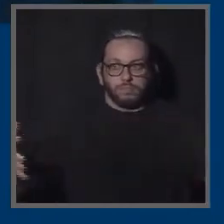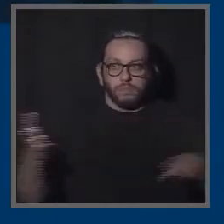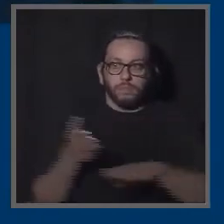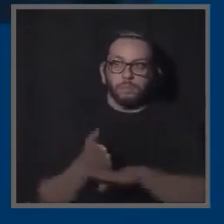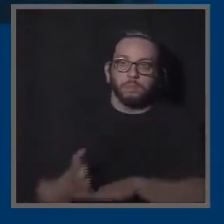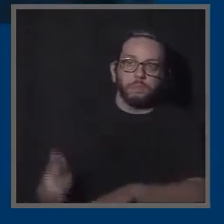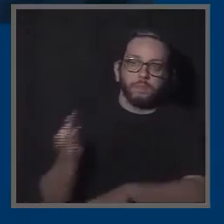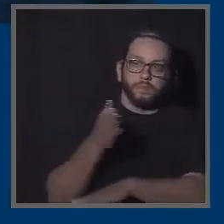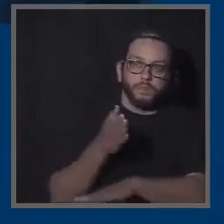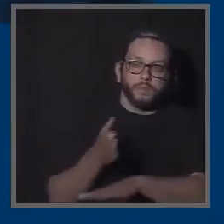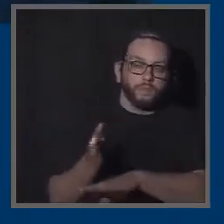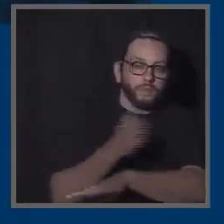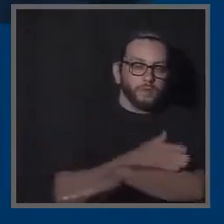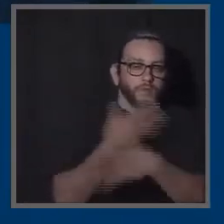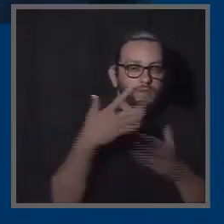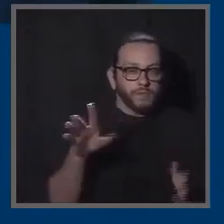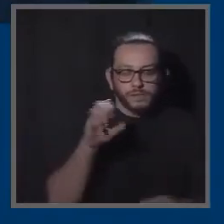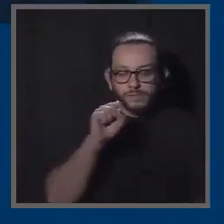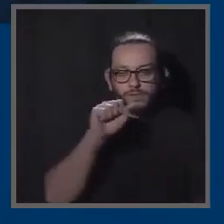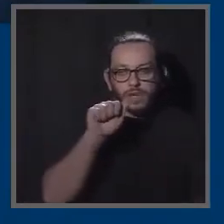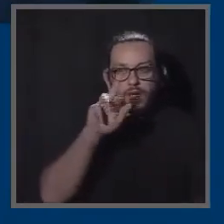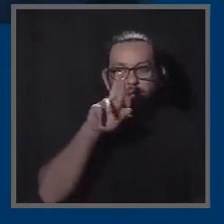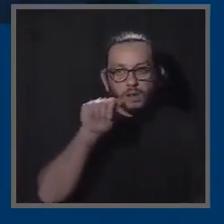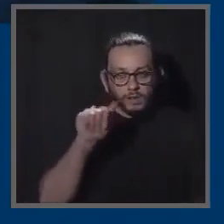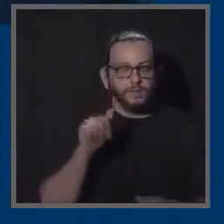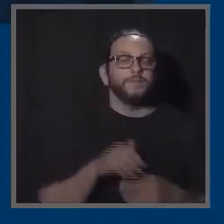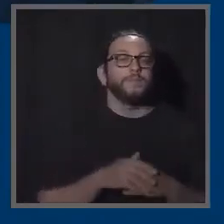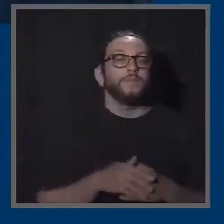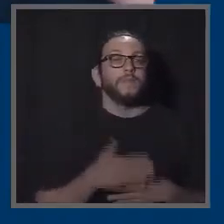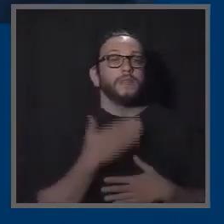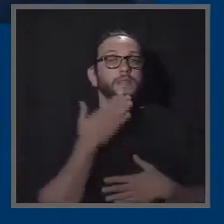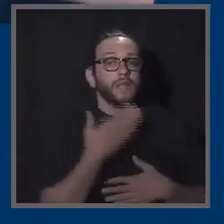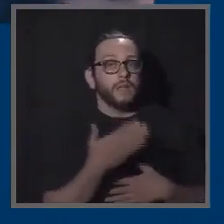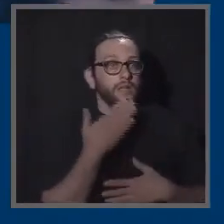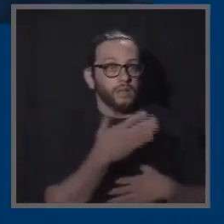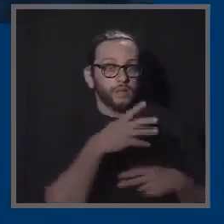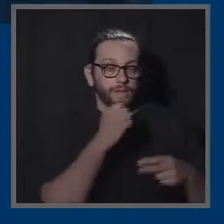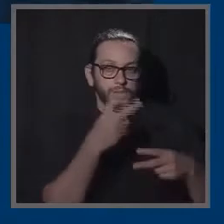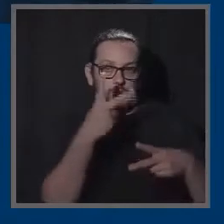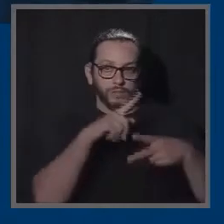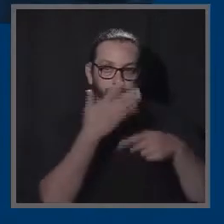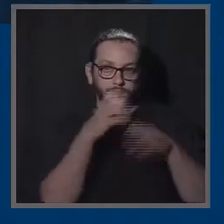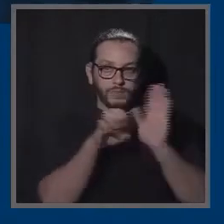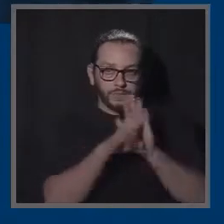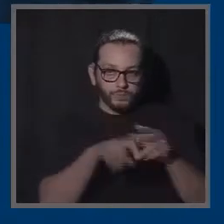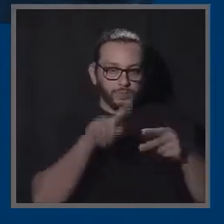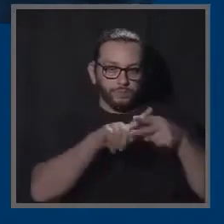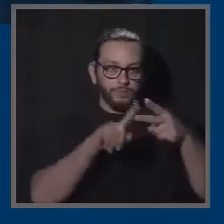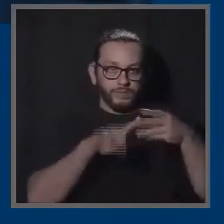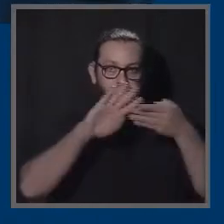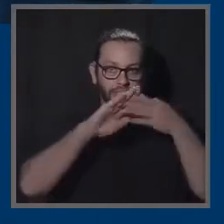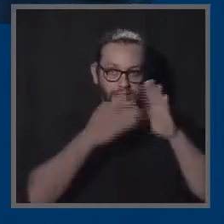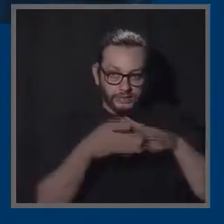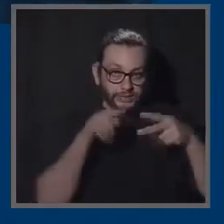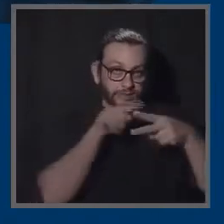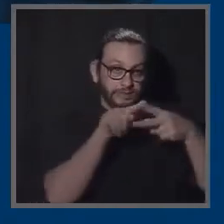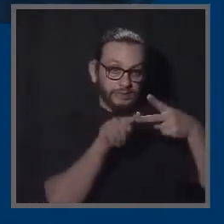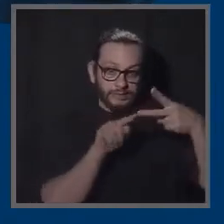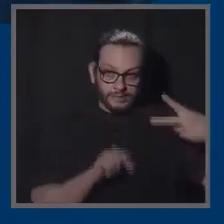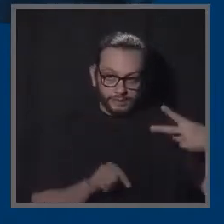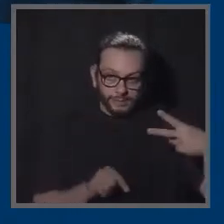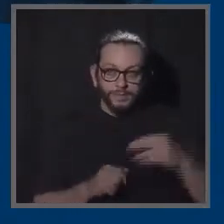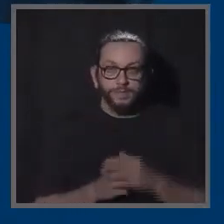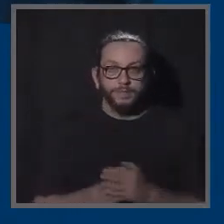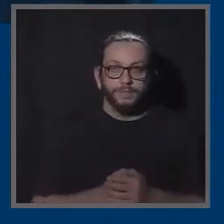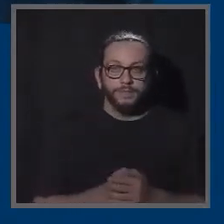Thanks, Clementine. So I'm going to share two examples of a city scale approach. So I'll share my